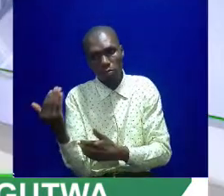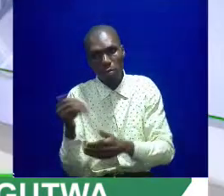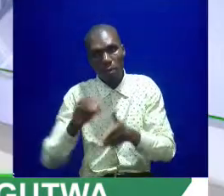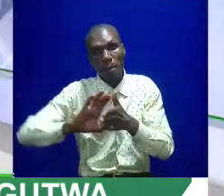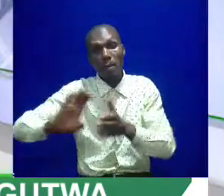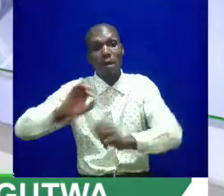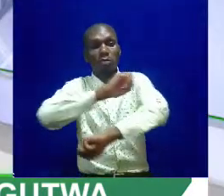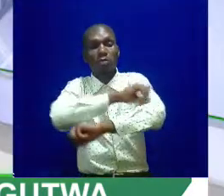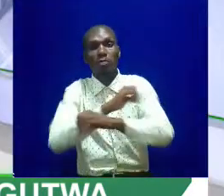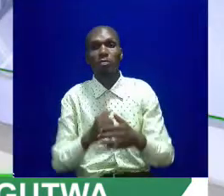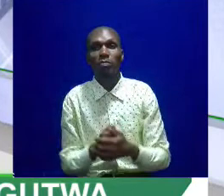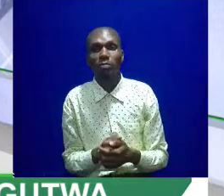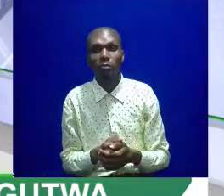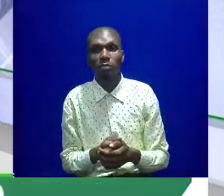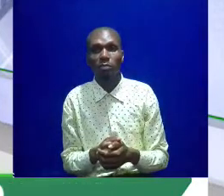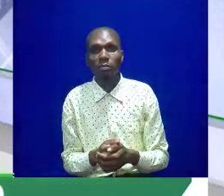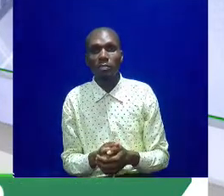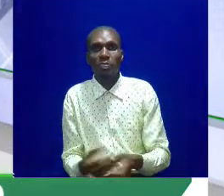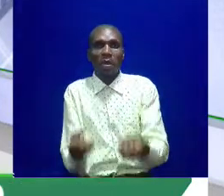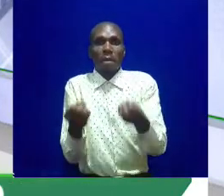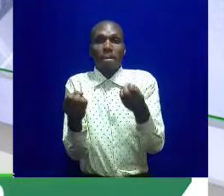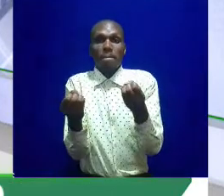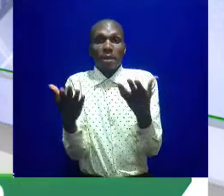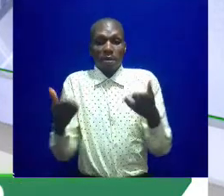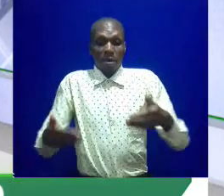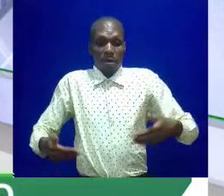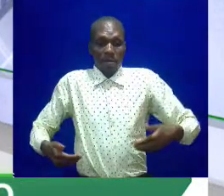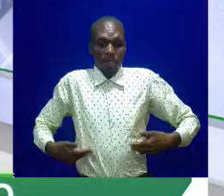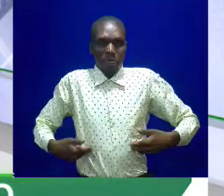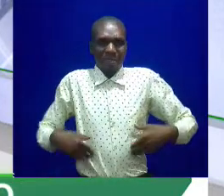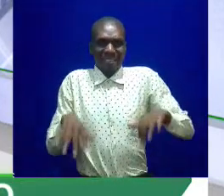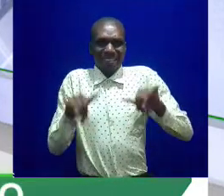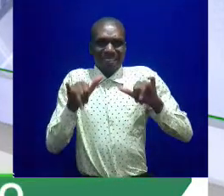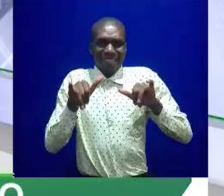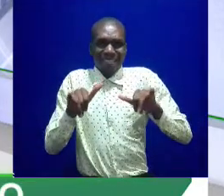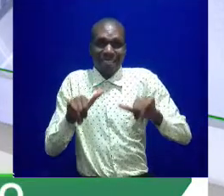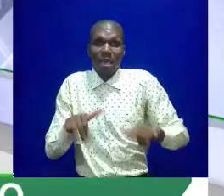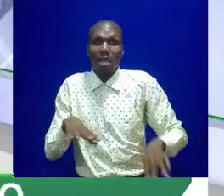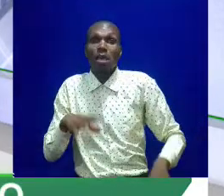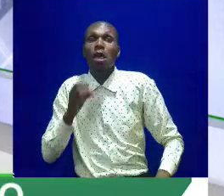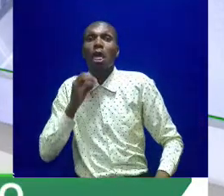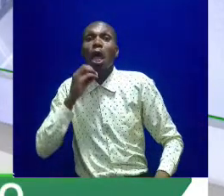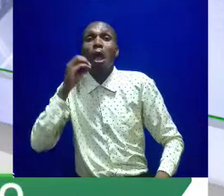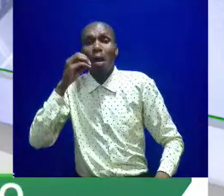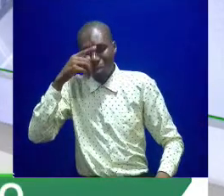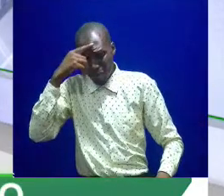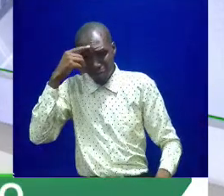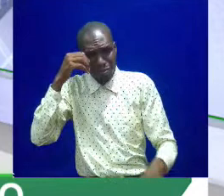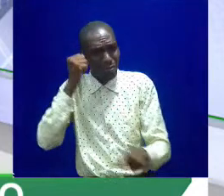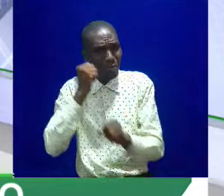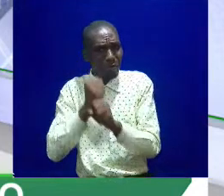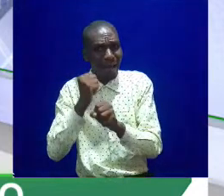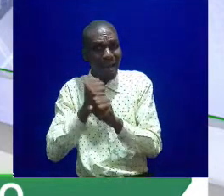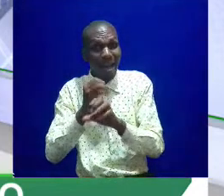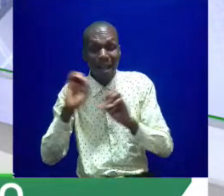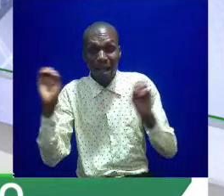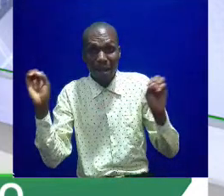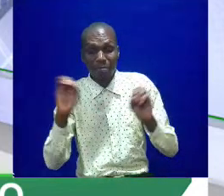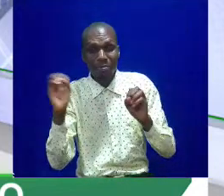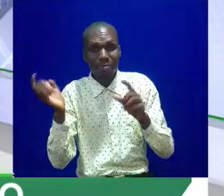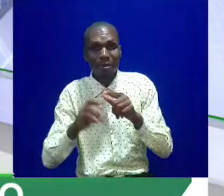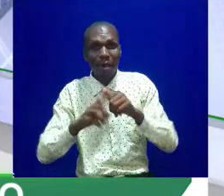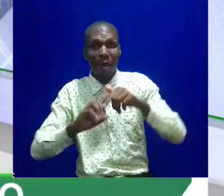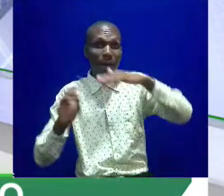school. Nechinga ki abasaba bange bagenderete kobera isiko kubwatikana no kuburwa wechigasi niho mwaziri